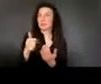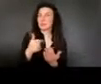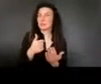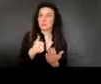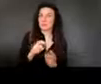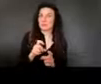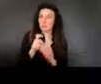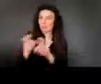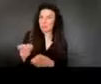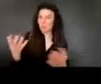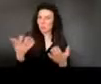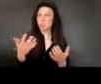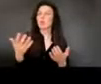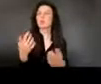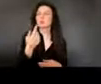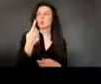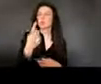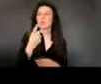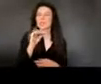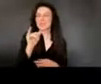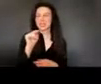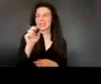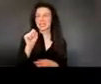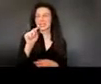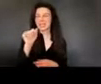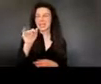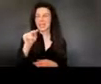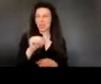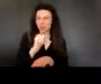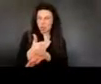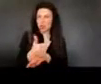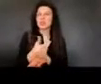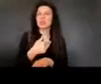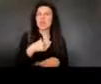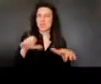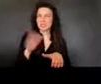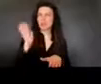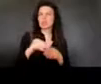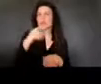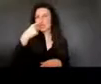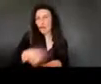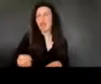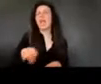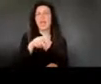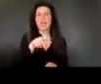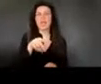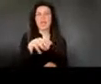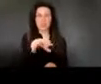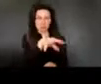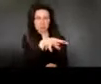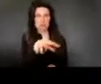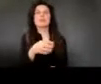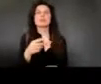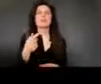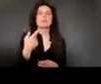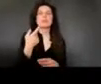an installation that I did in northern Thailand. It's sort of a reimagining of an archaeological site called Wang Kum Kam,